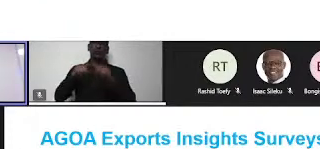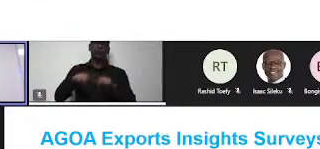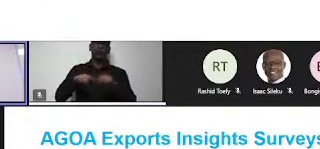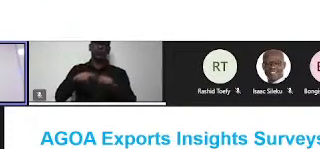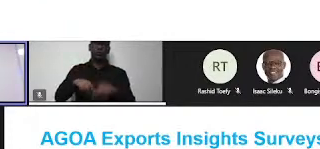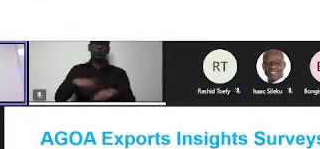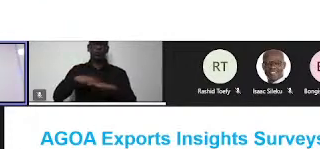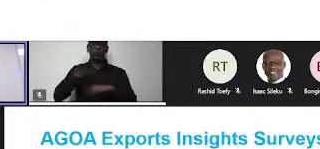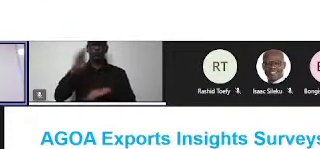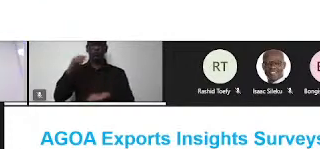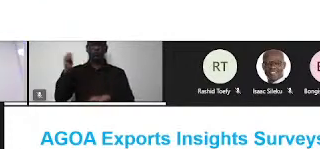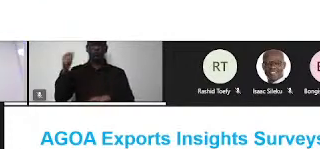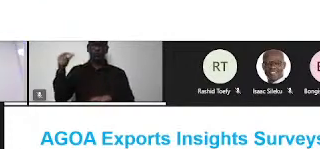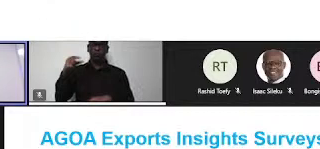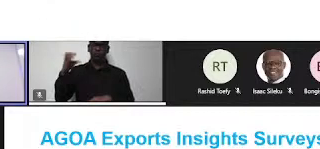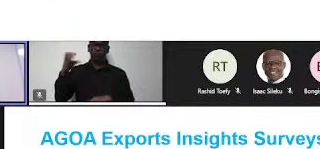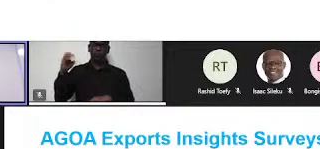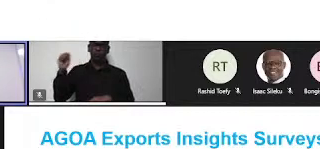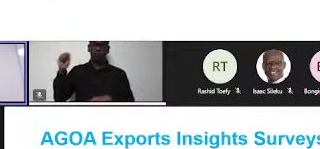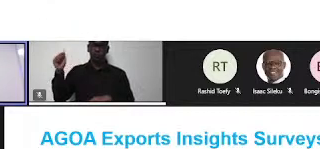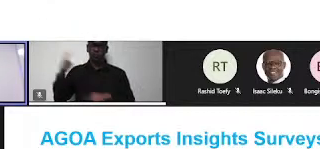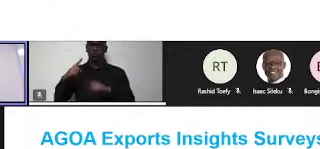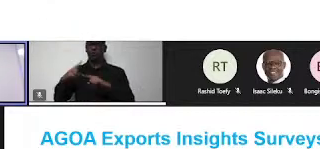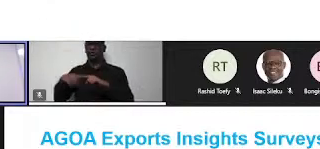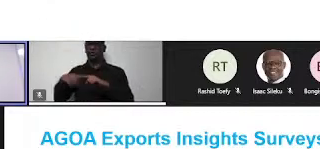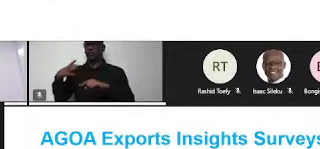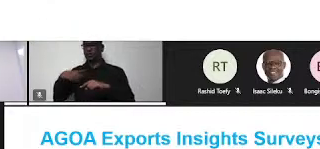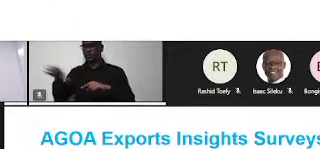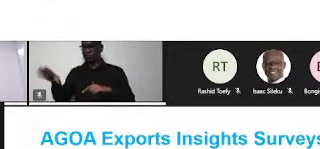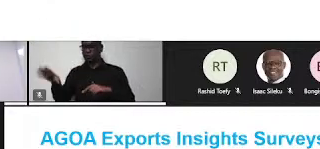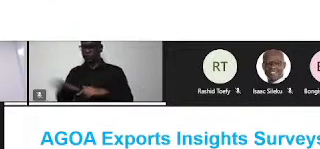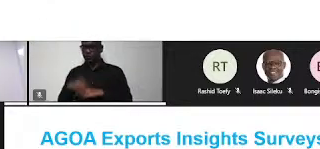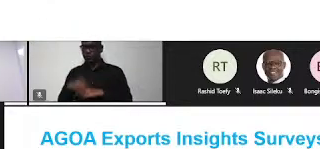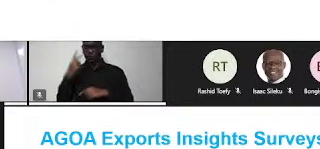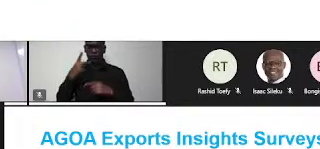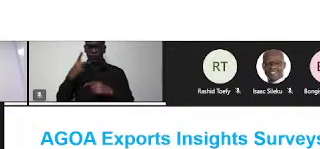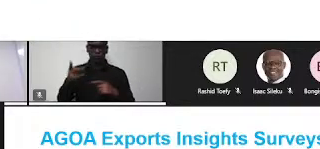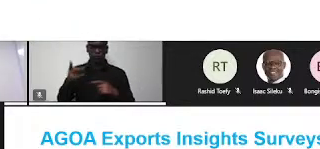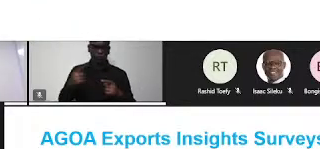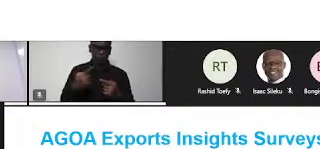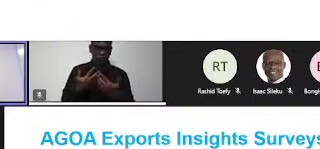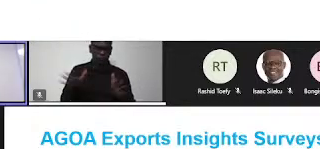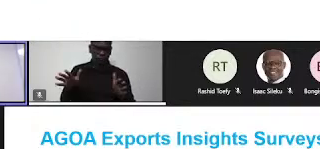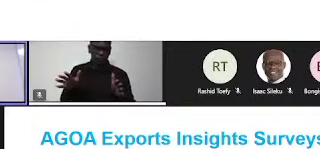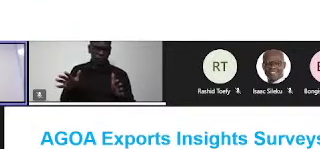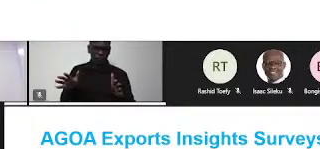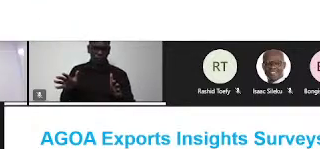than the rest. And I think that is it.